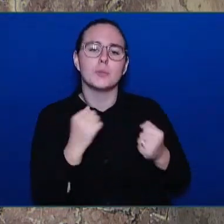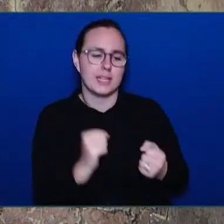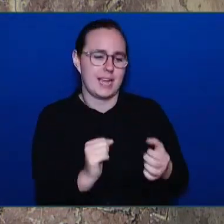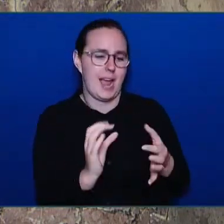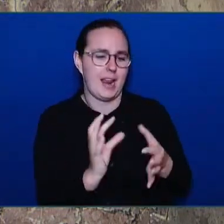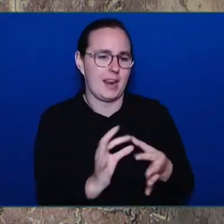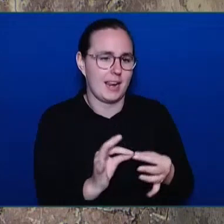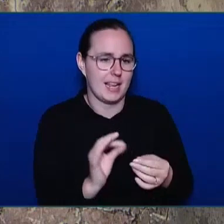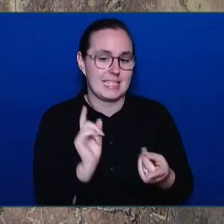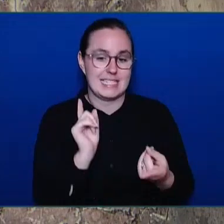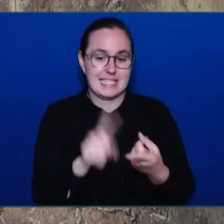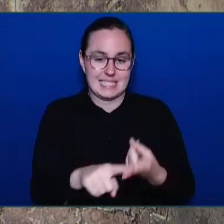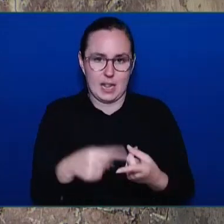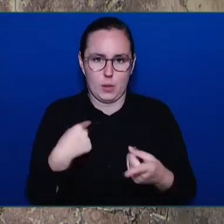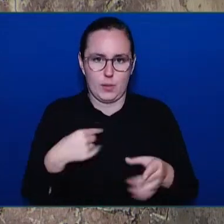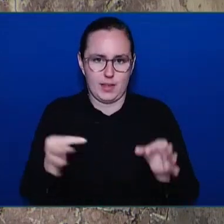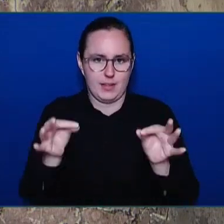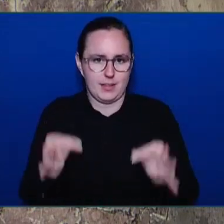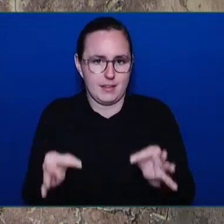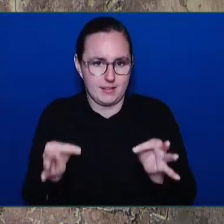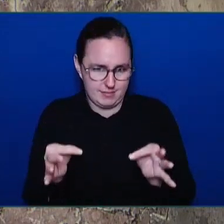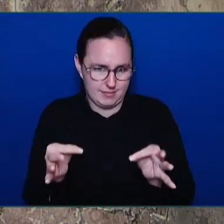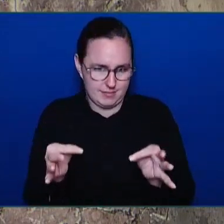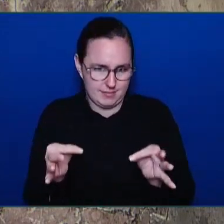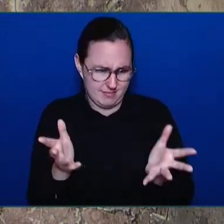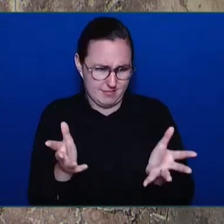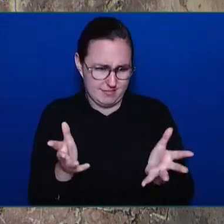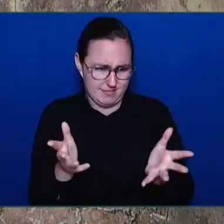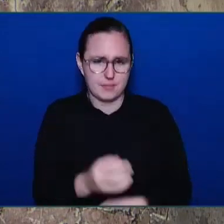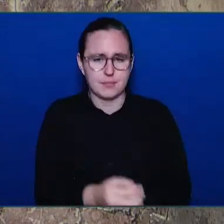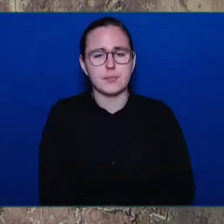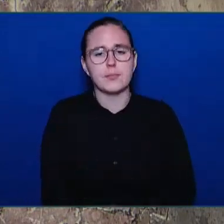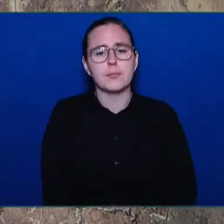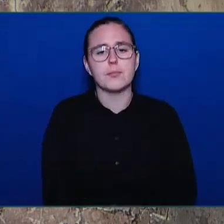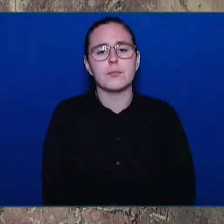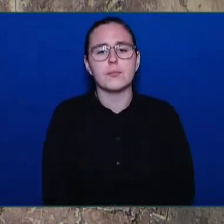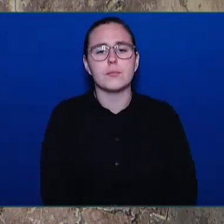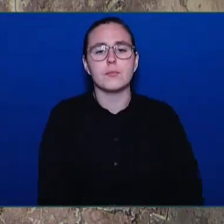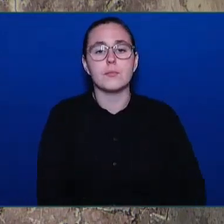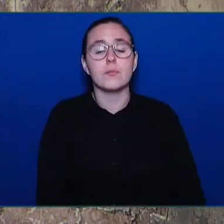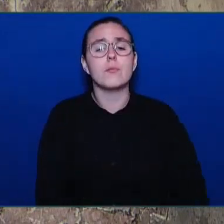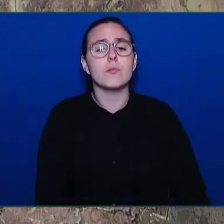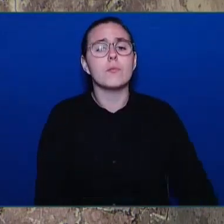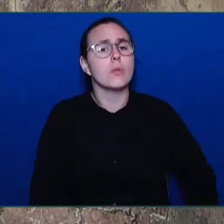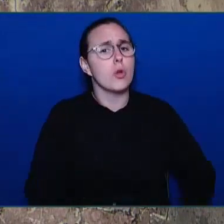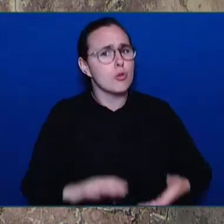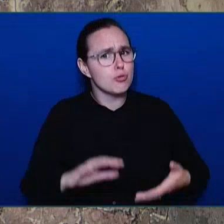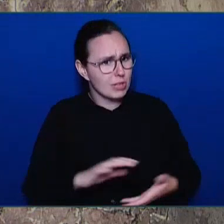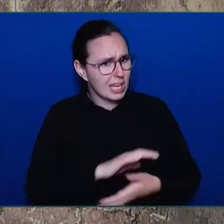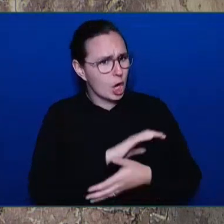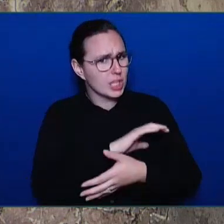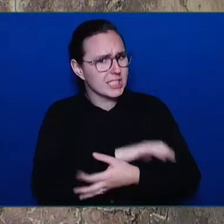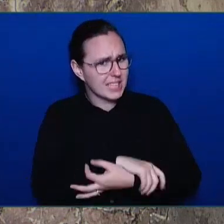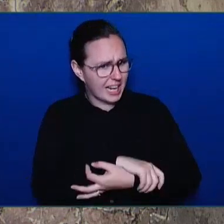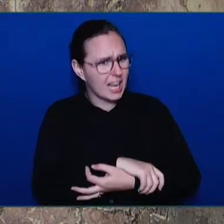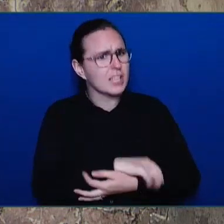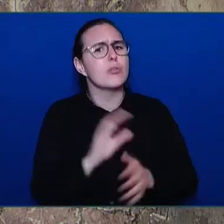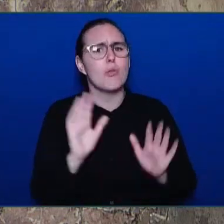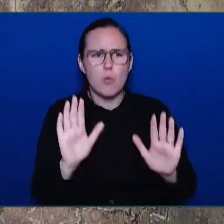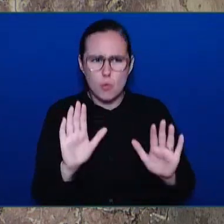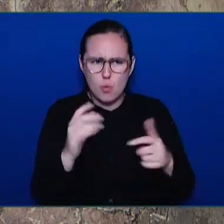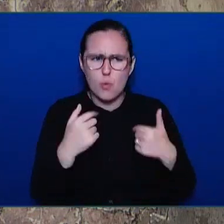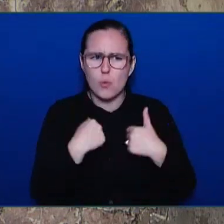is we take economic reconciliation very seriously. We take the rights of Indigenous peoples